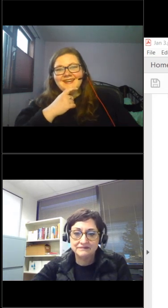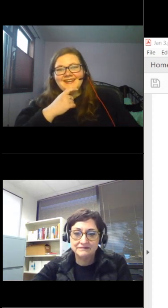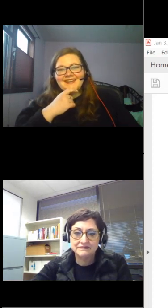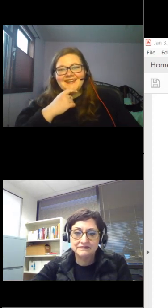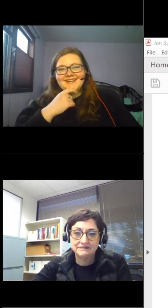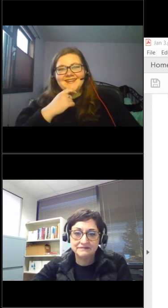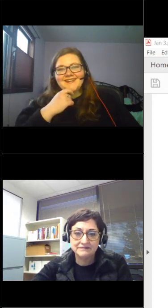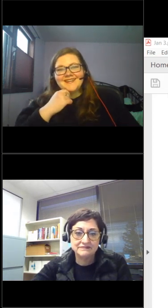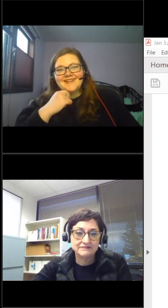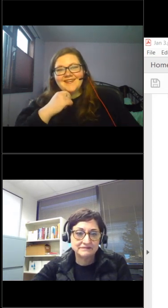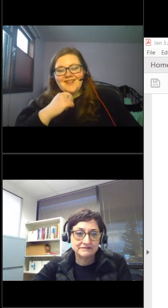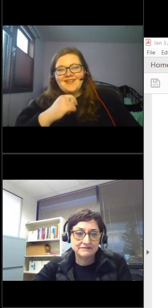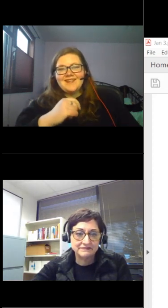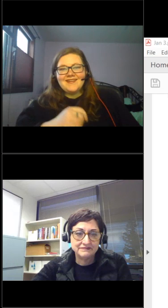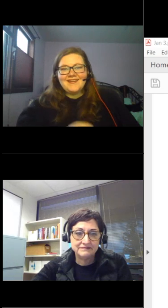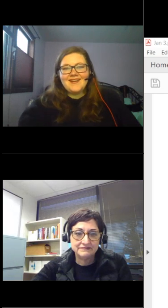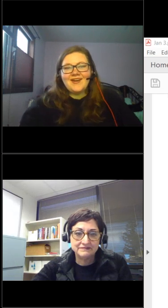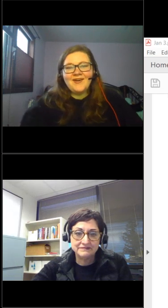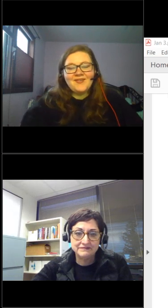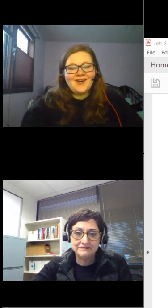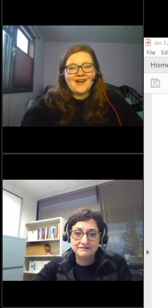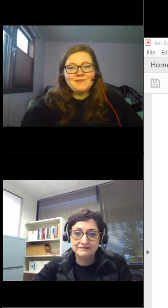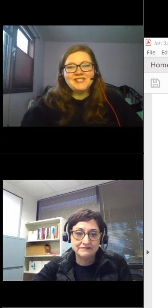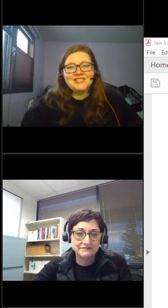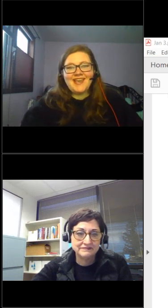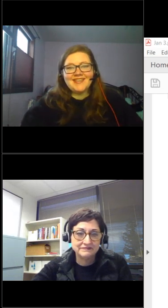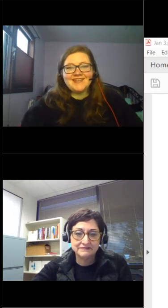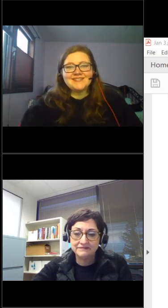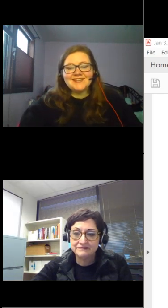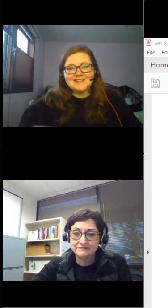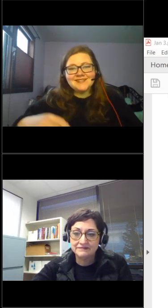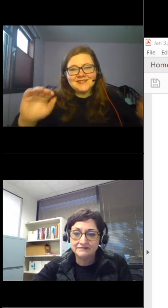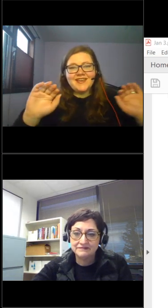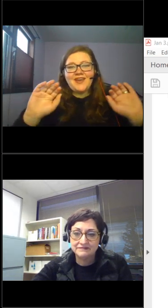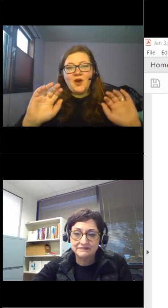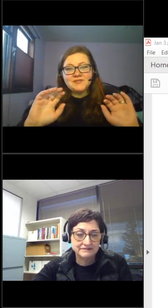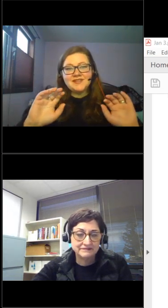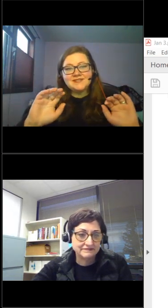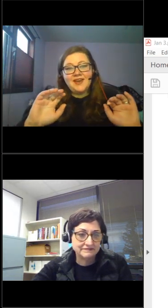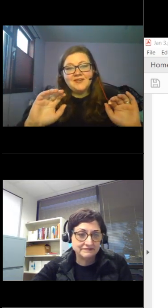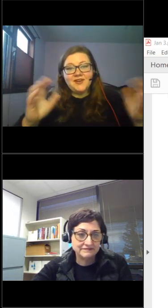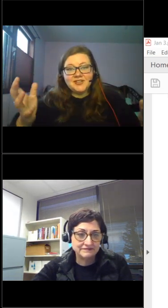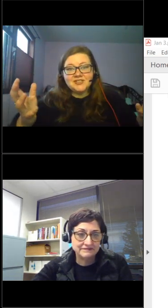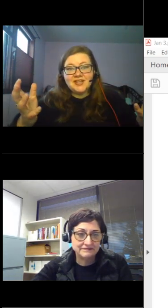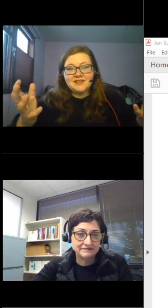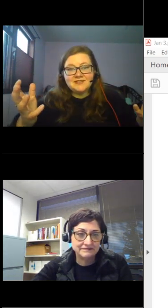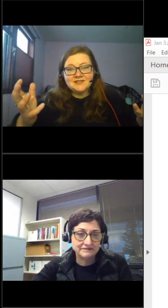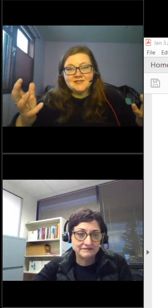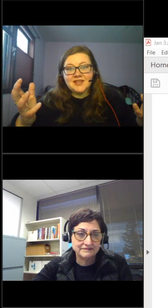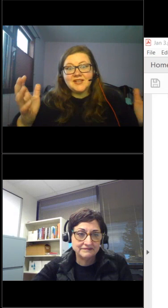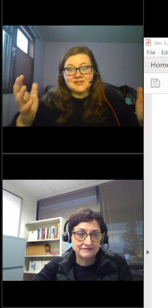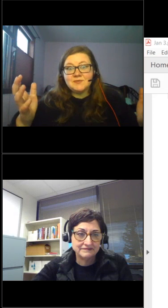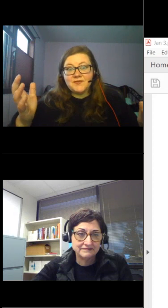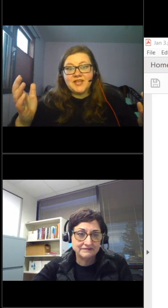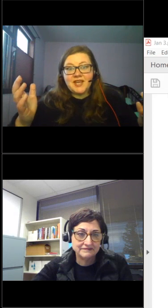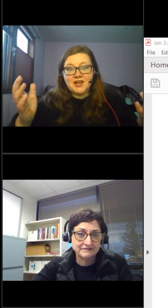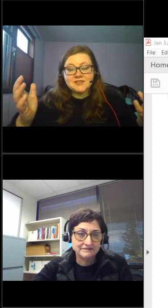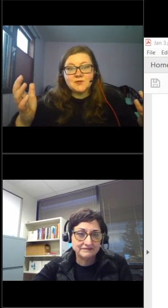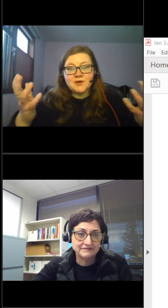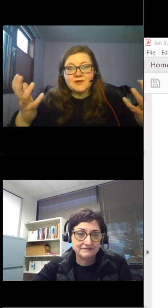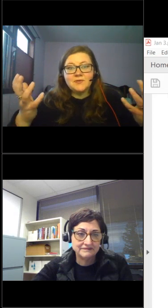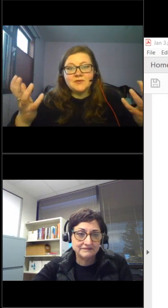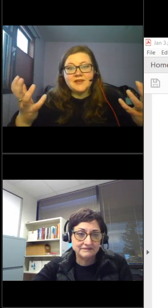something that we had over, Well, I appreciate this because this helps us kind of understands like some of the